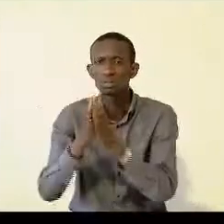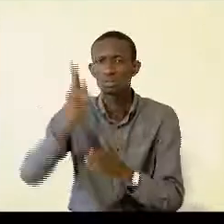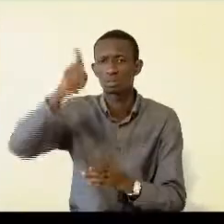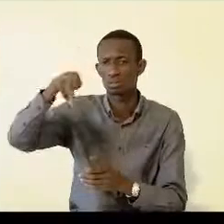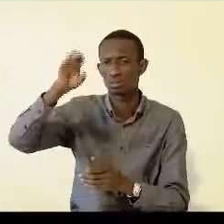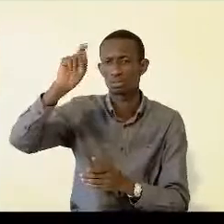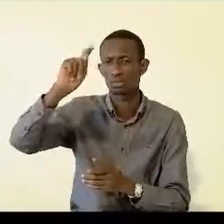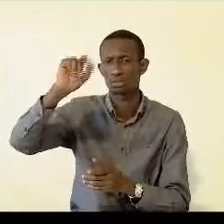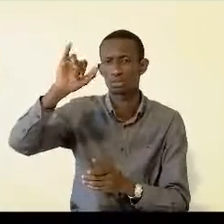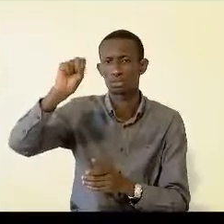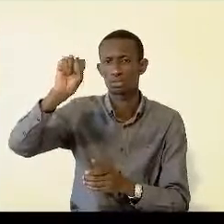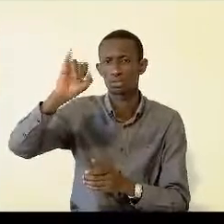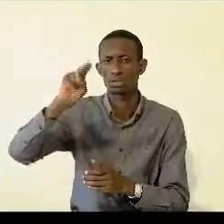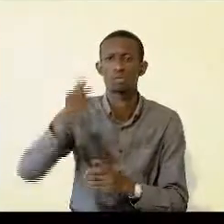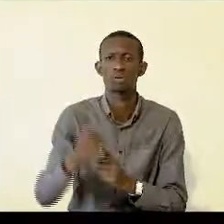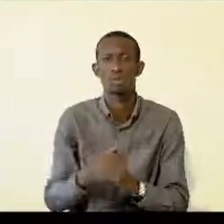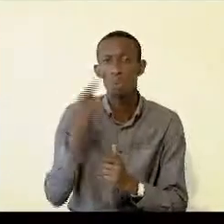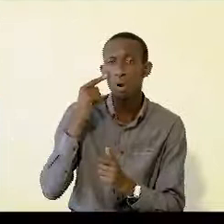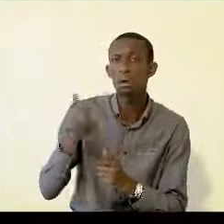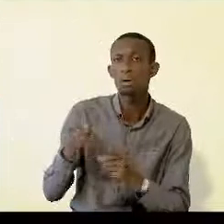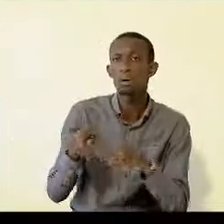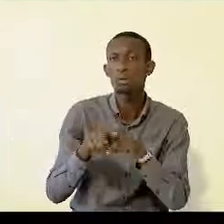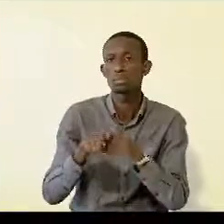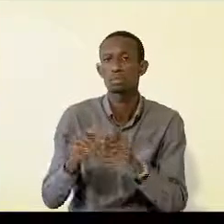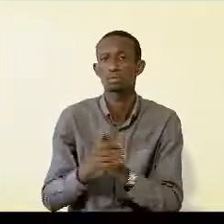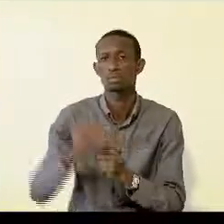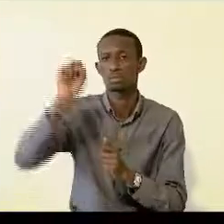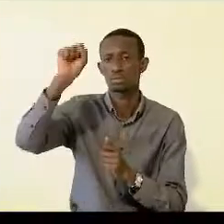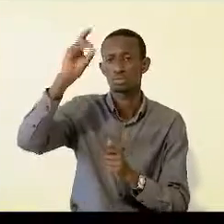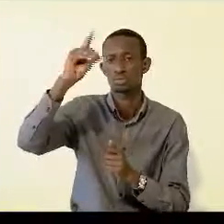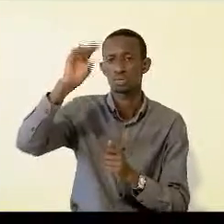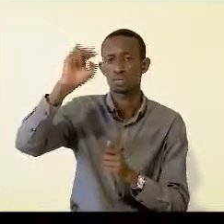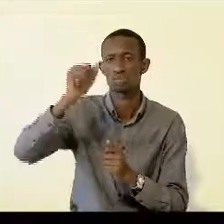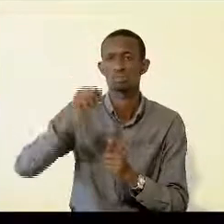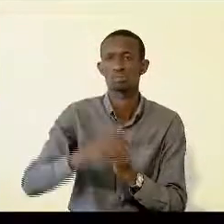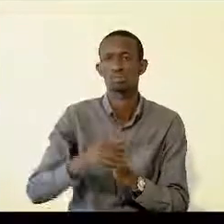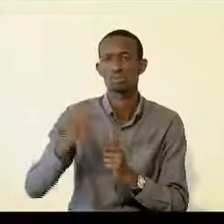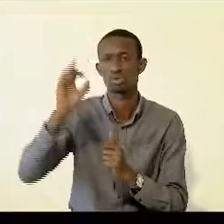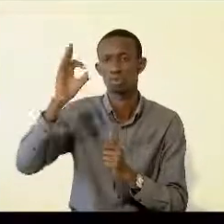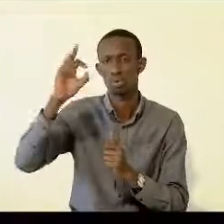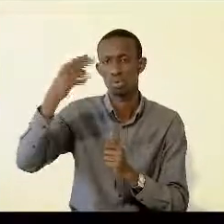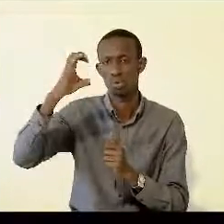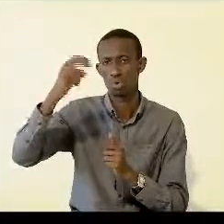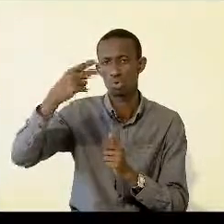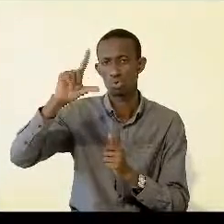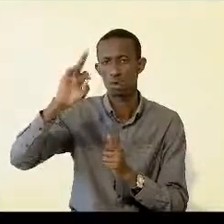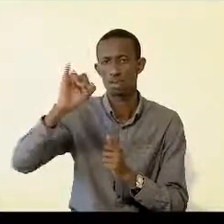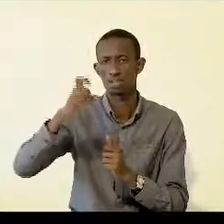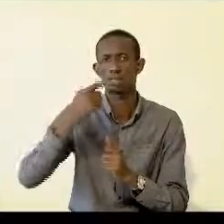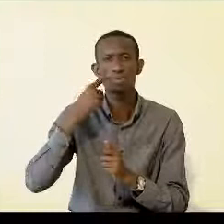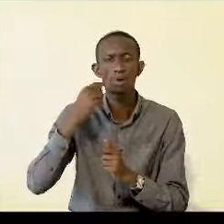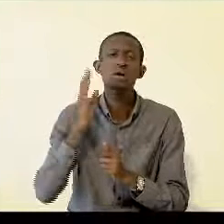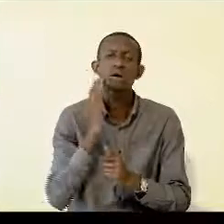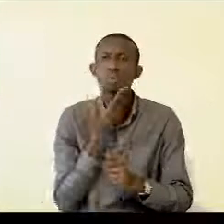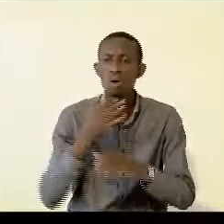And sodium is found as sodium chloride, as I was saying, in the seawater, and as sodium nitrate